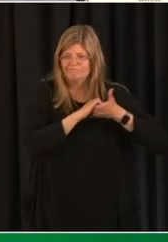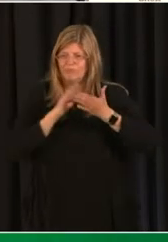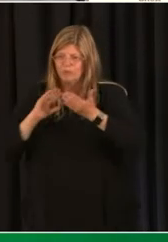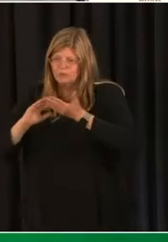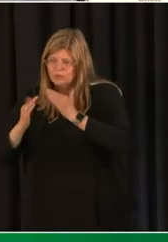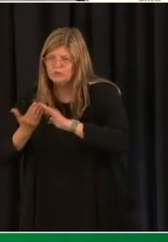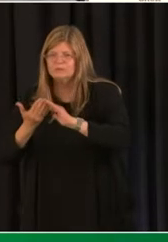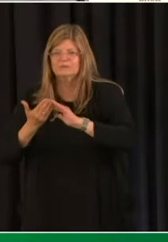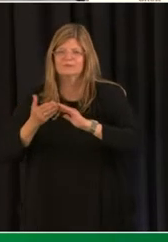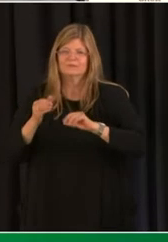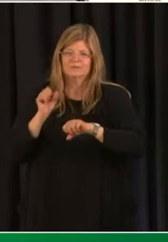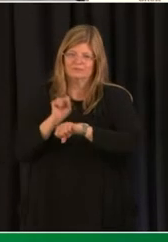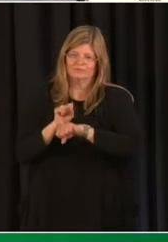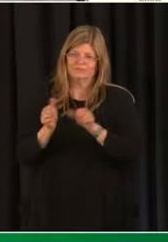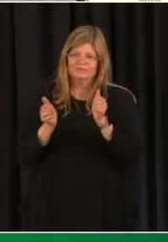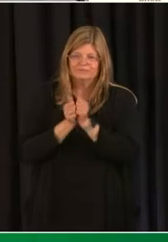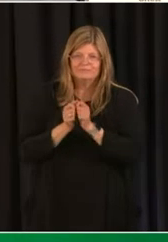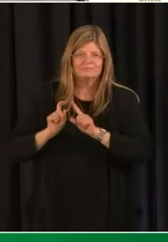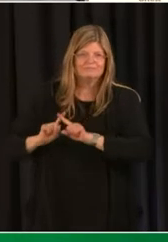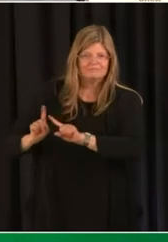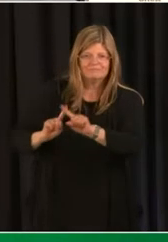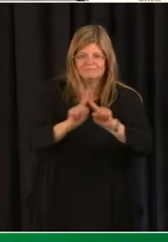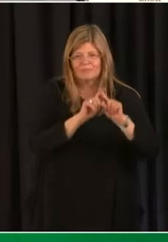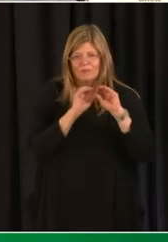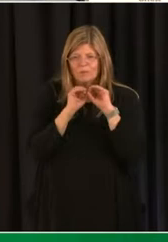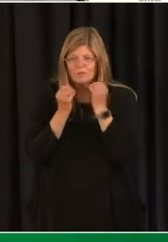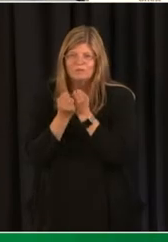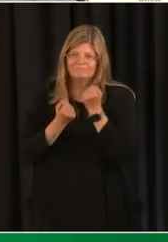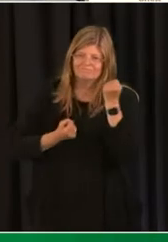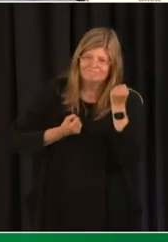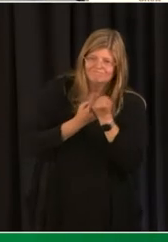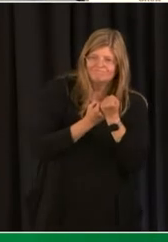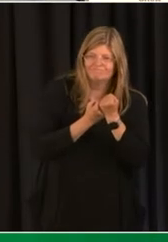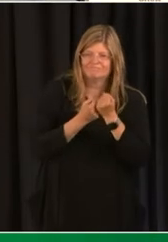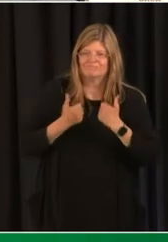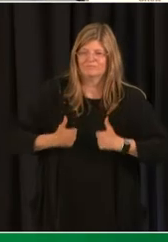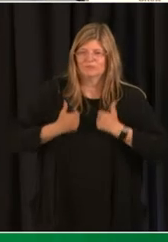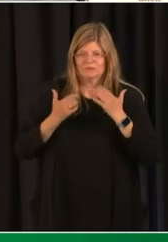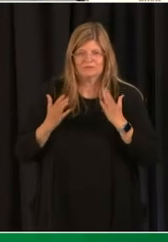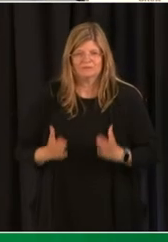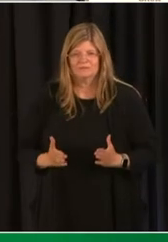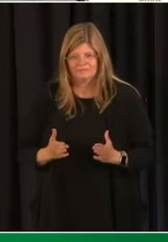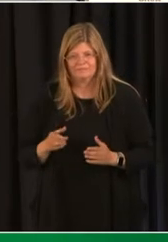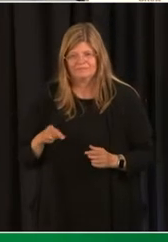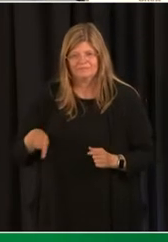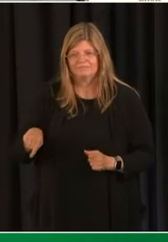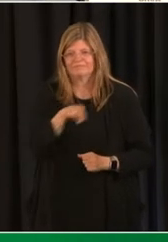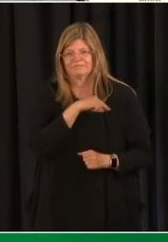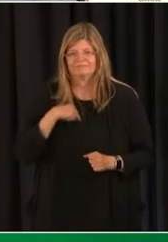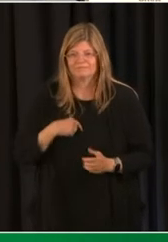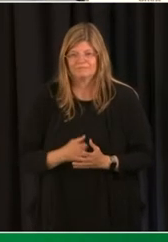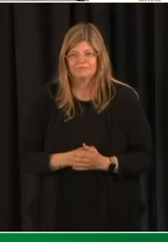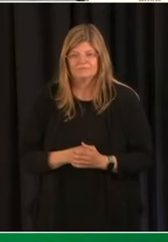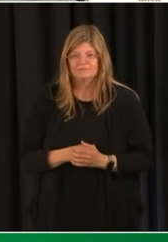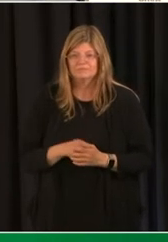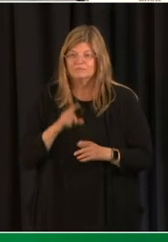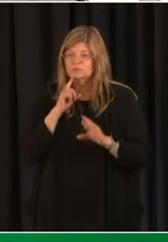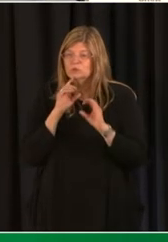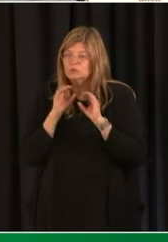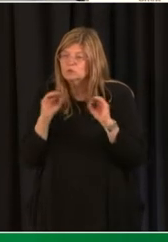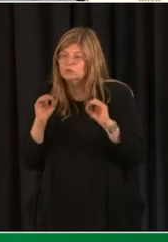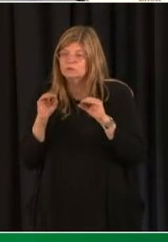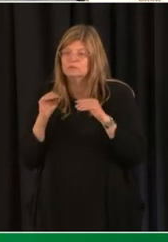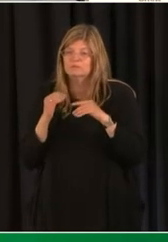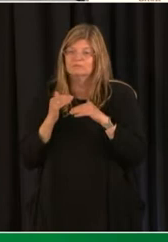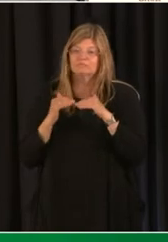community providers, with other organizations, with advocates, and of course with our residents. And there is no